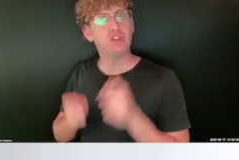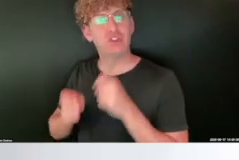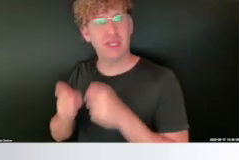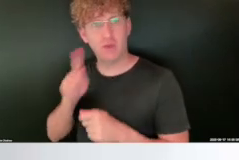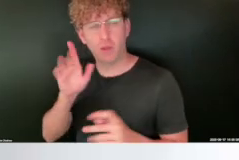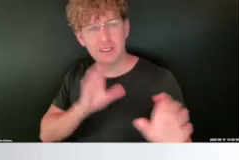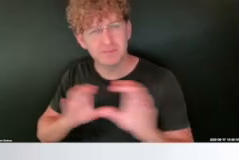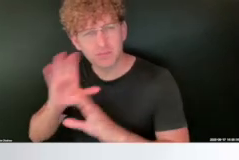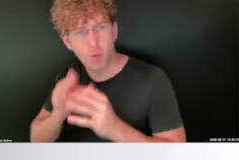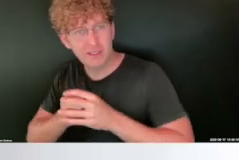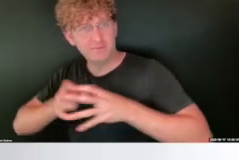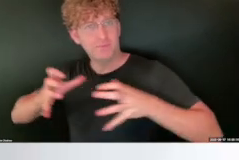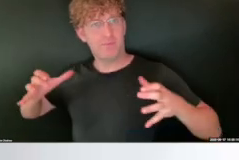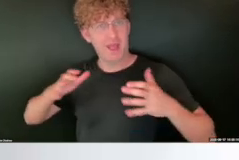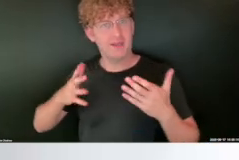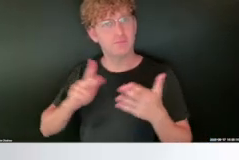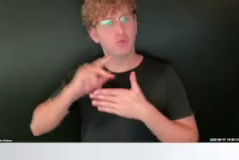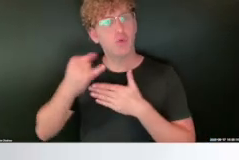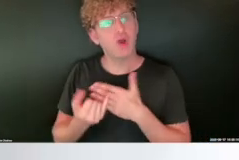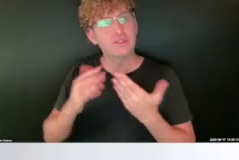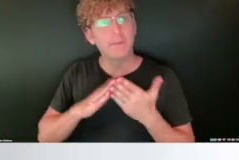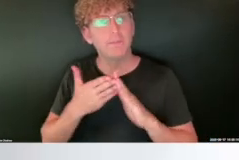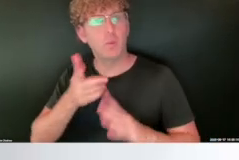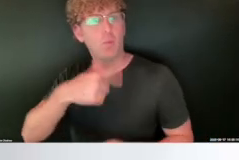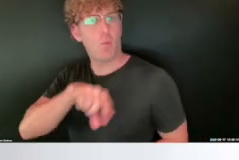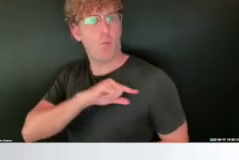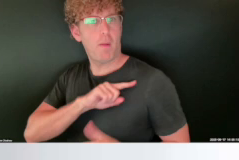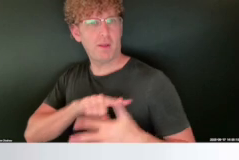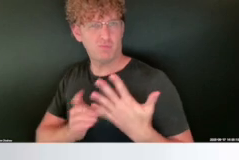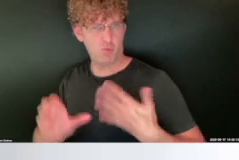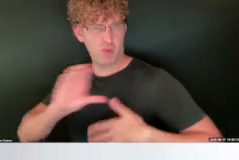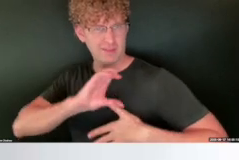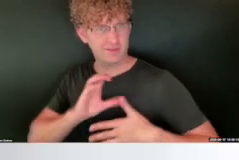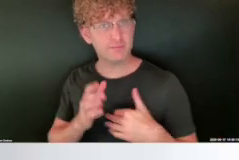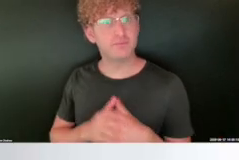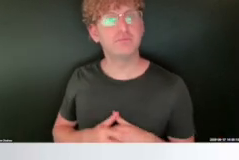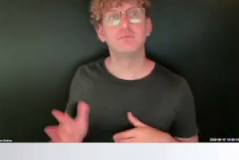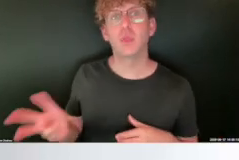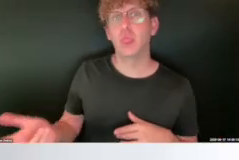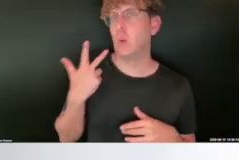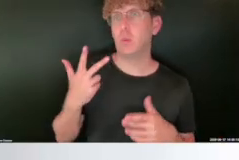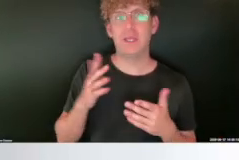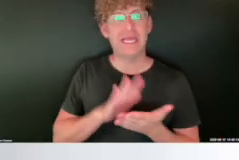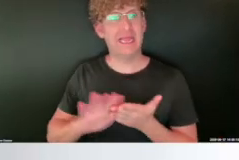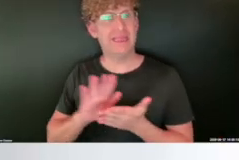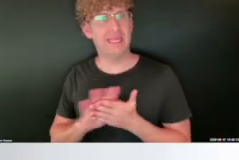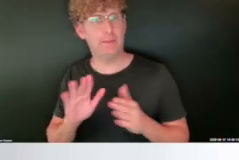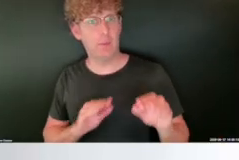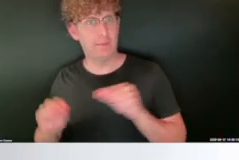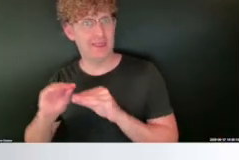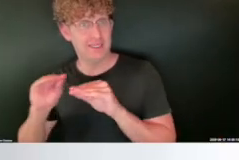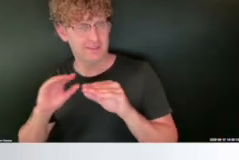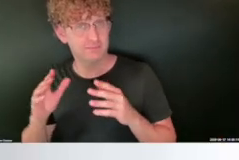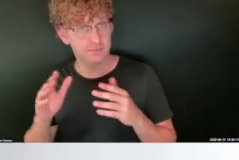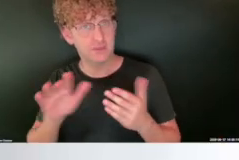The first 3 Clean Mobility in Schools projects were impressively able to identify solutions to the unforeseen challenges COVID-19